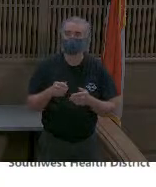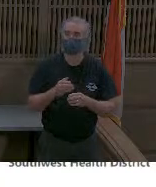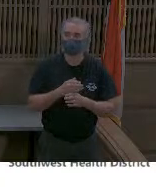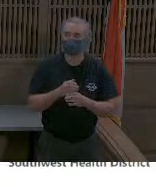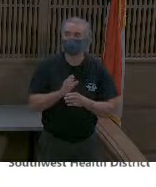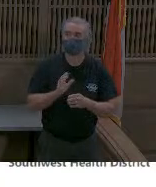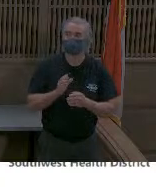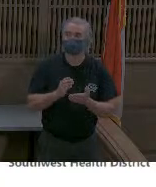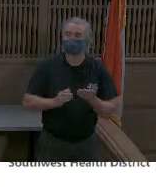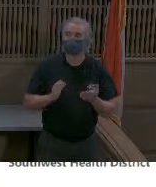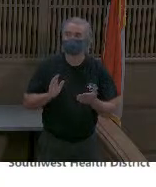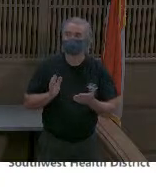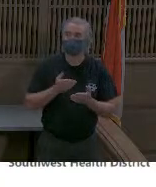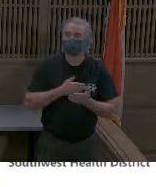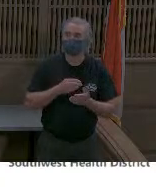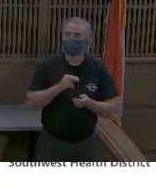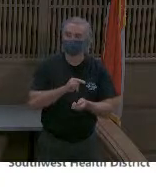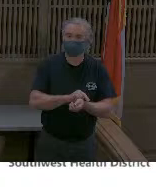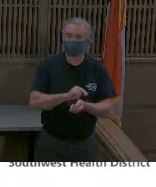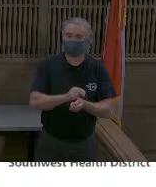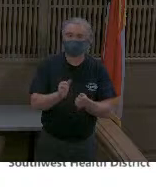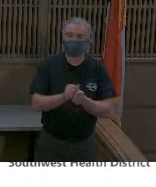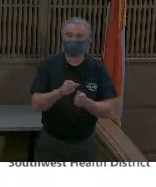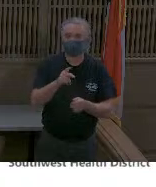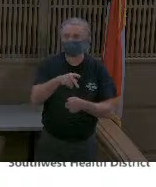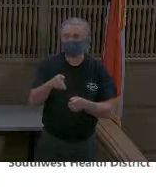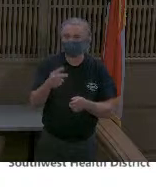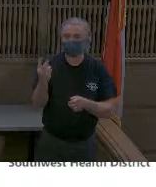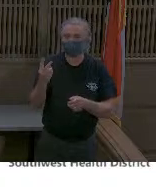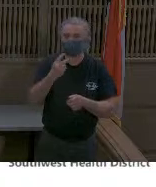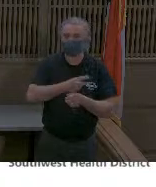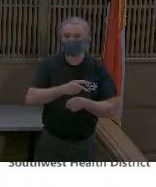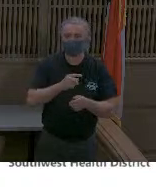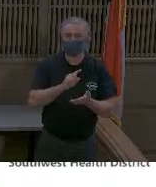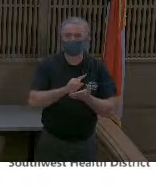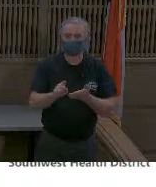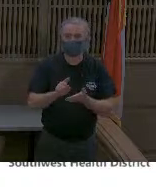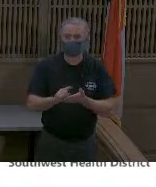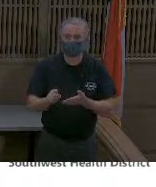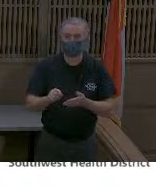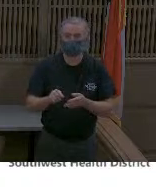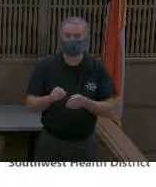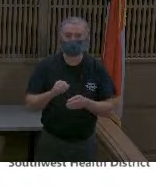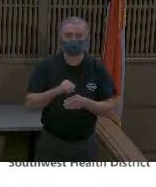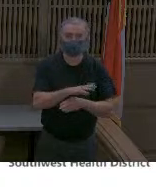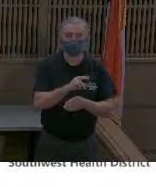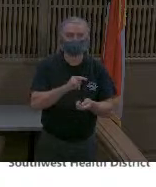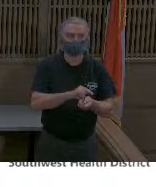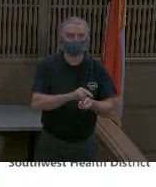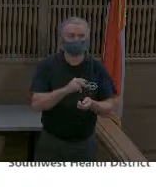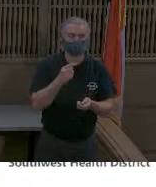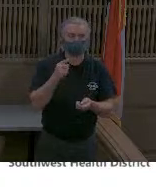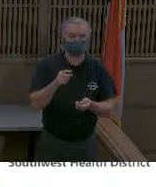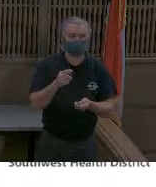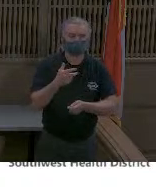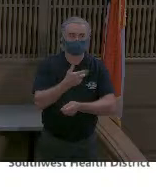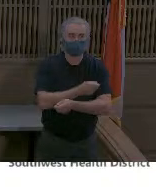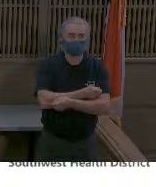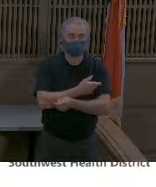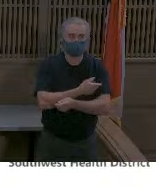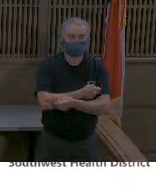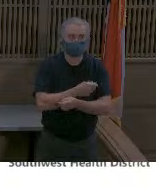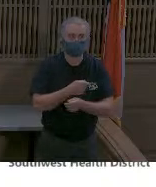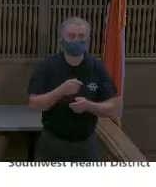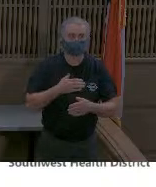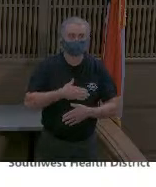our nurses with Phoebe. 2 days a week, we're sending nurses over to the vaccination clinic. We